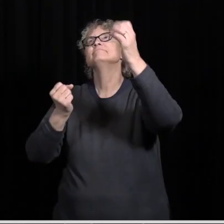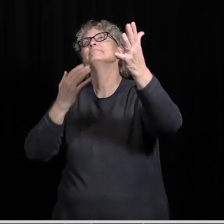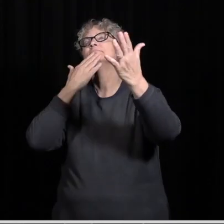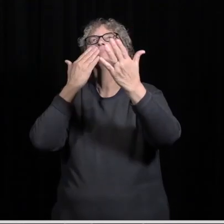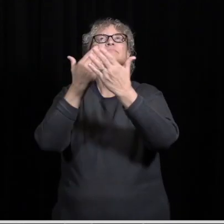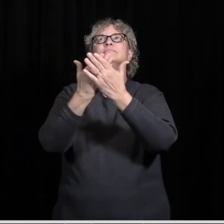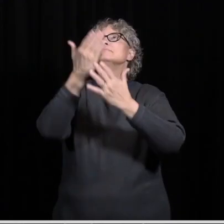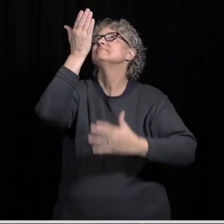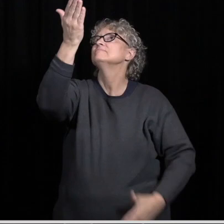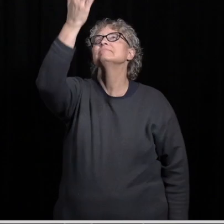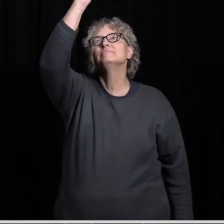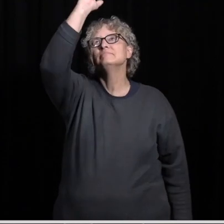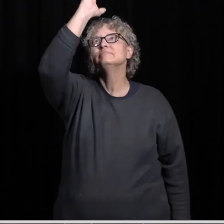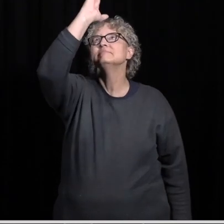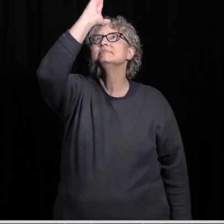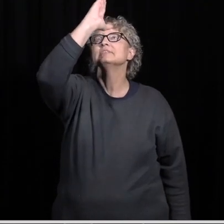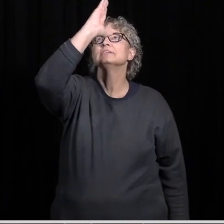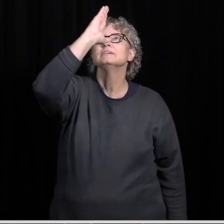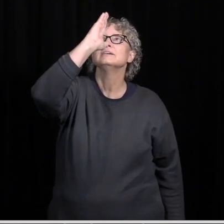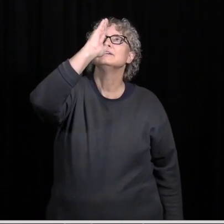Of the goodness of